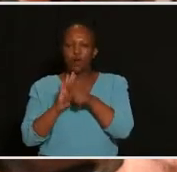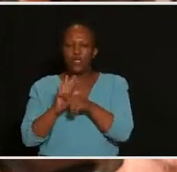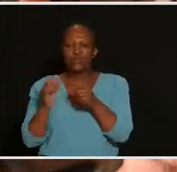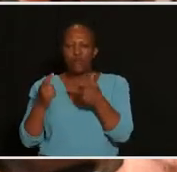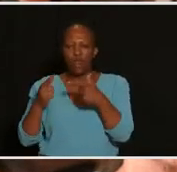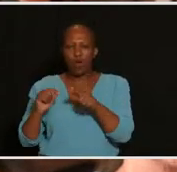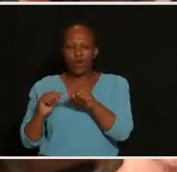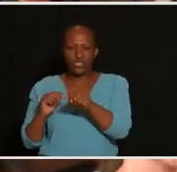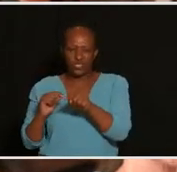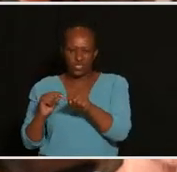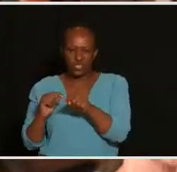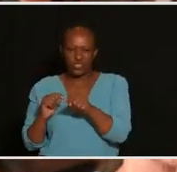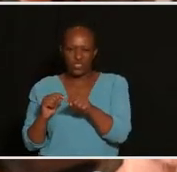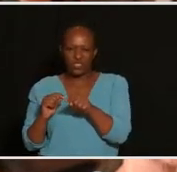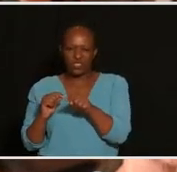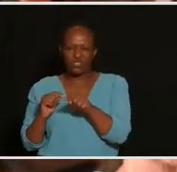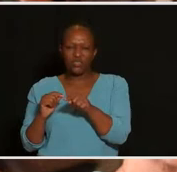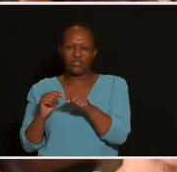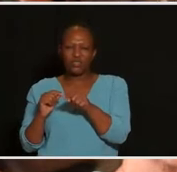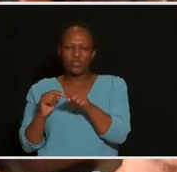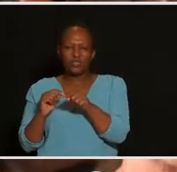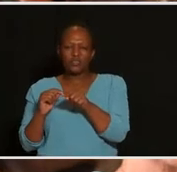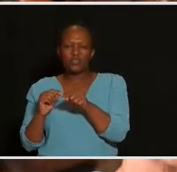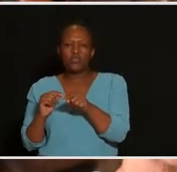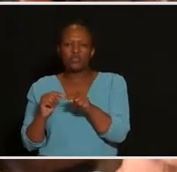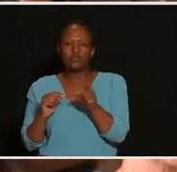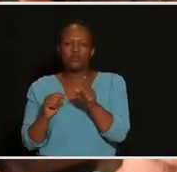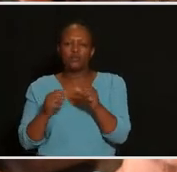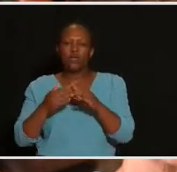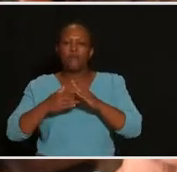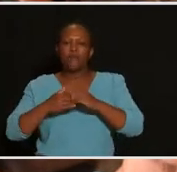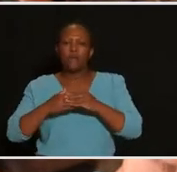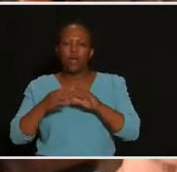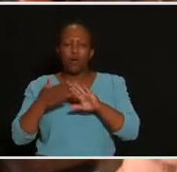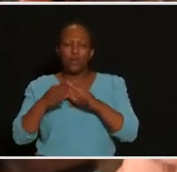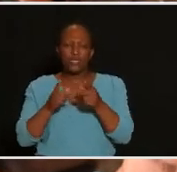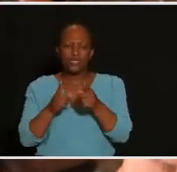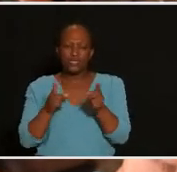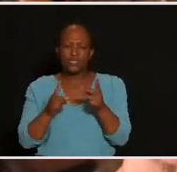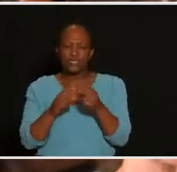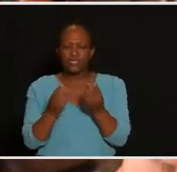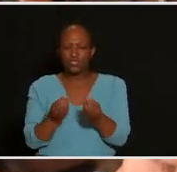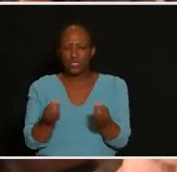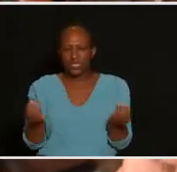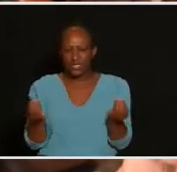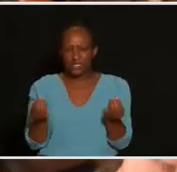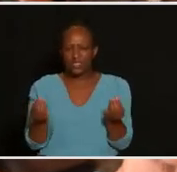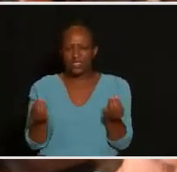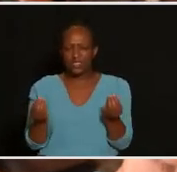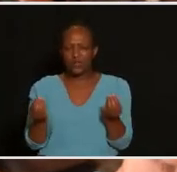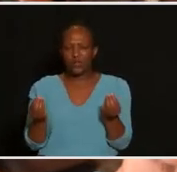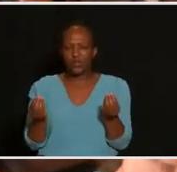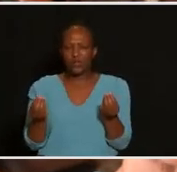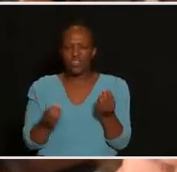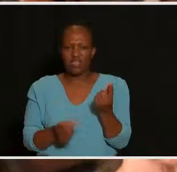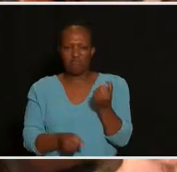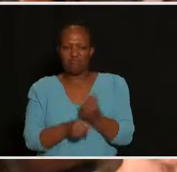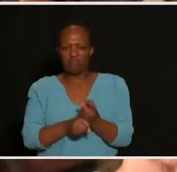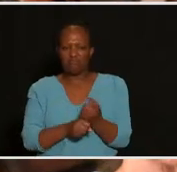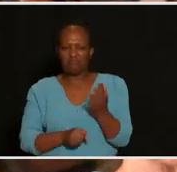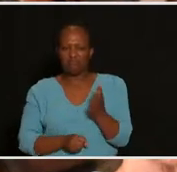there are instances where members of community or children they are rejected on the basis of